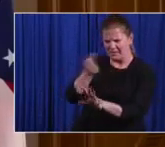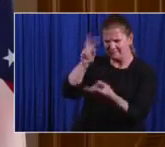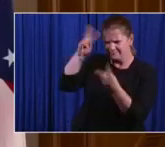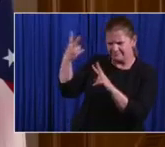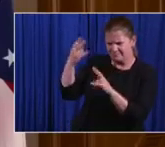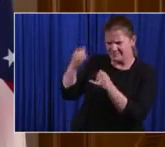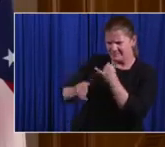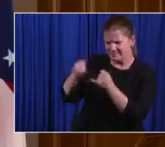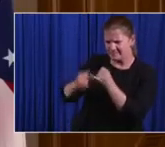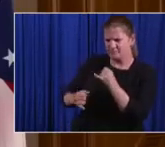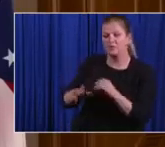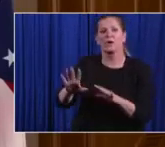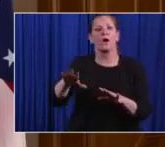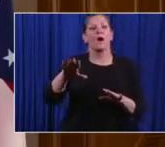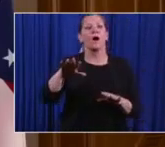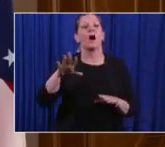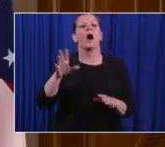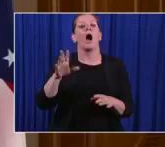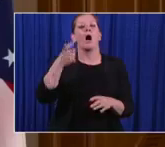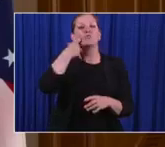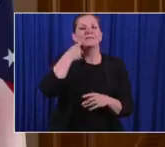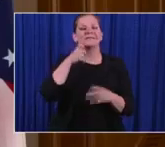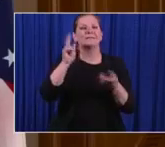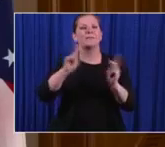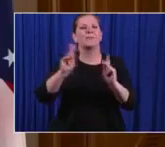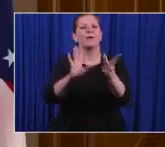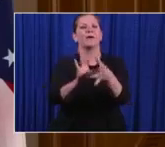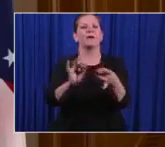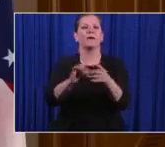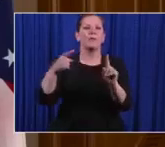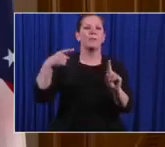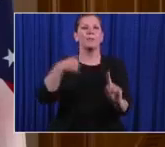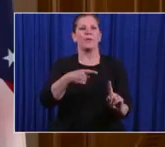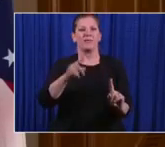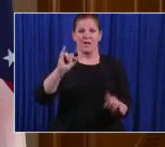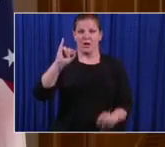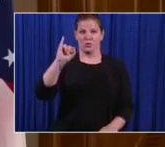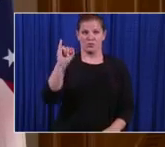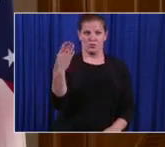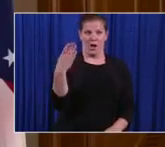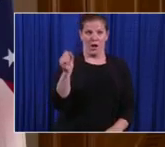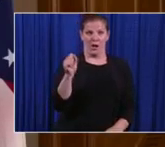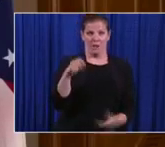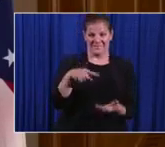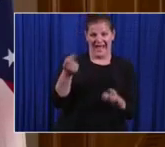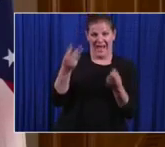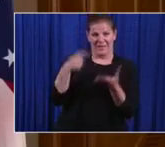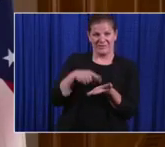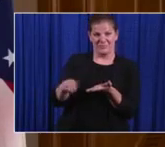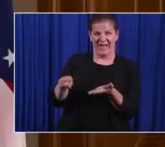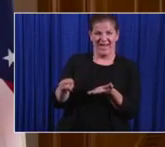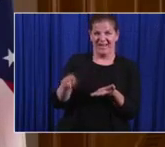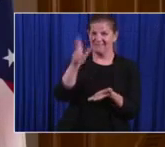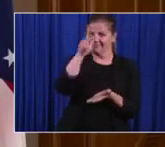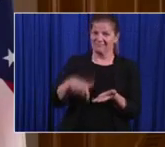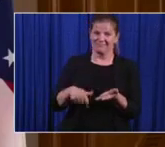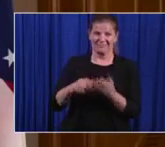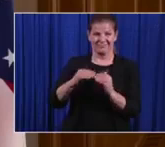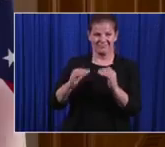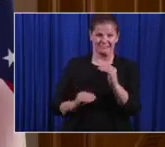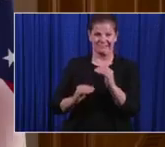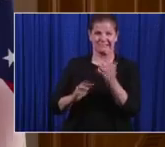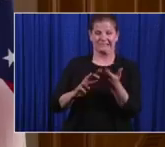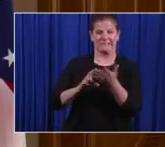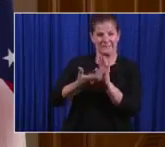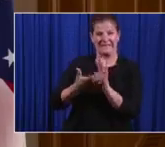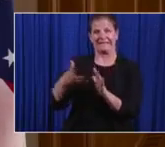this argument that we're seeing that jobs are paying substandard? We've seen increases in worker